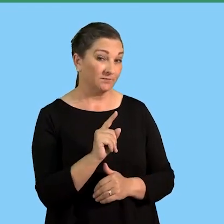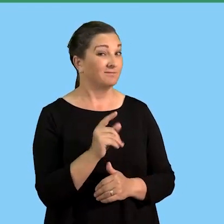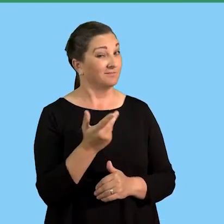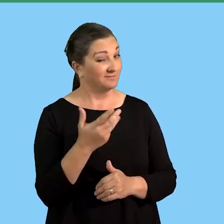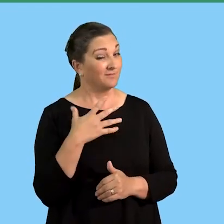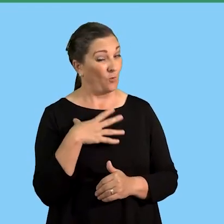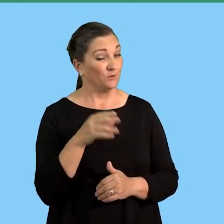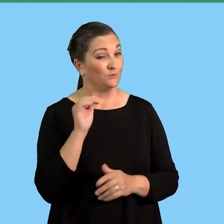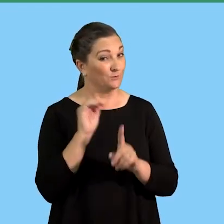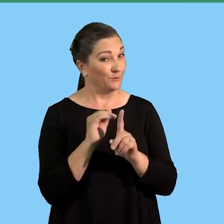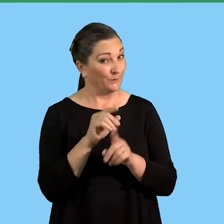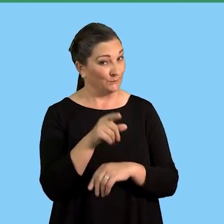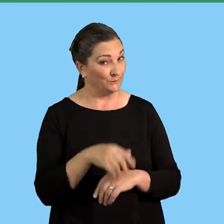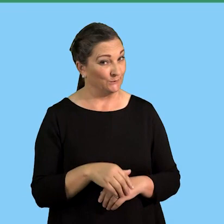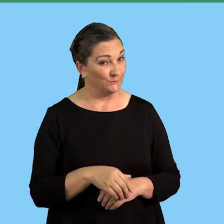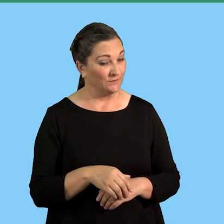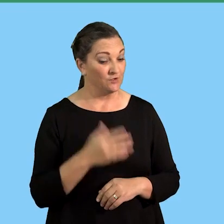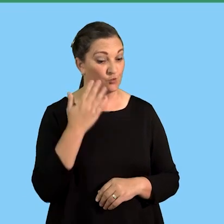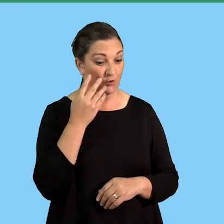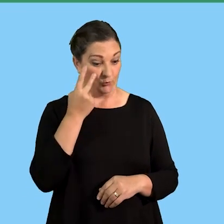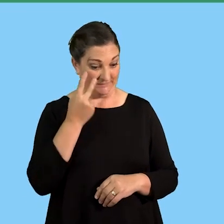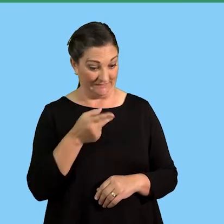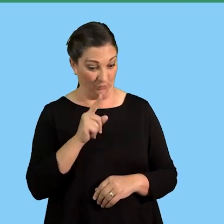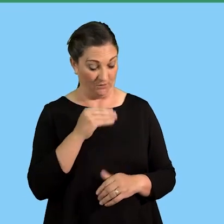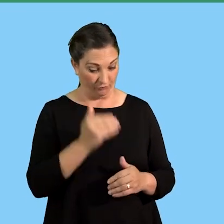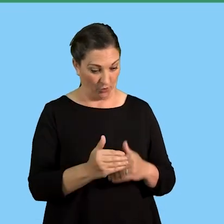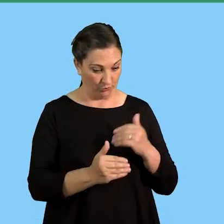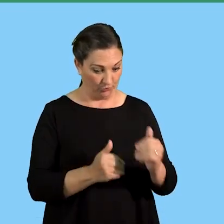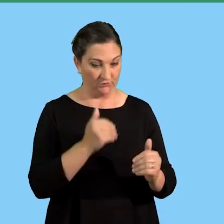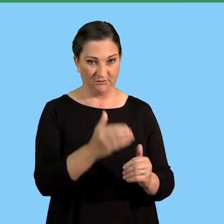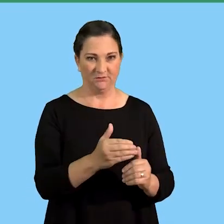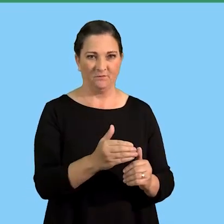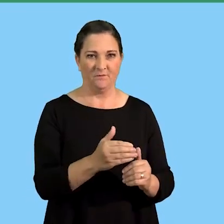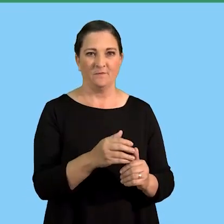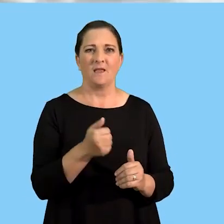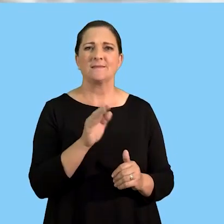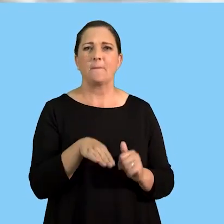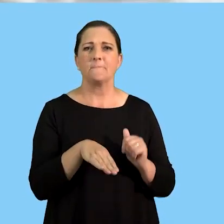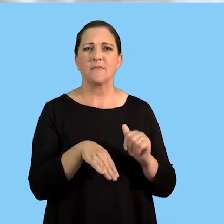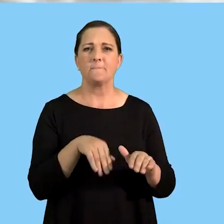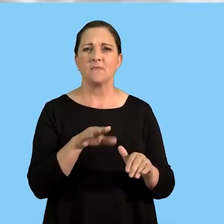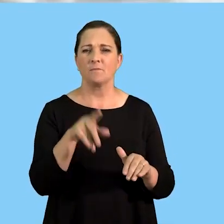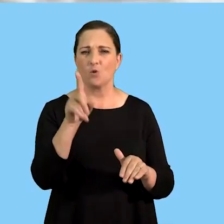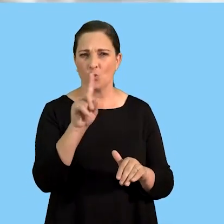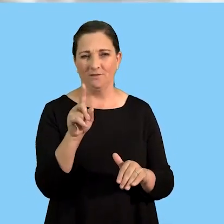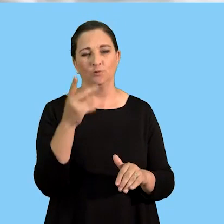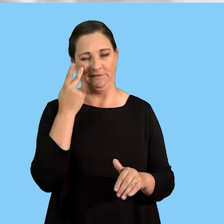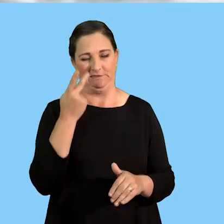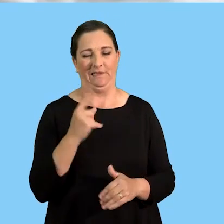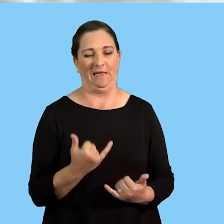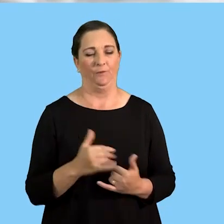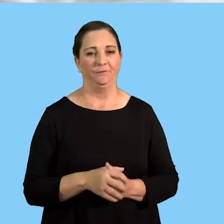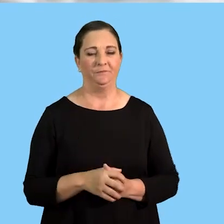I will remind you again that when we look at the selection procedure, we are looking at the steps involved